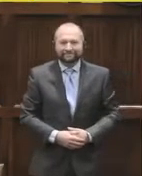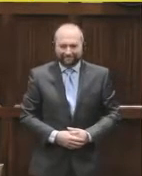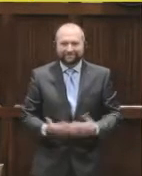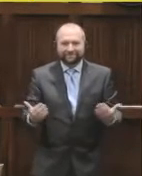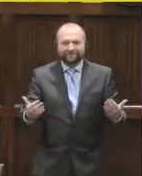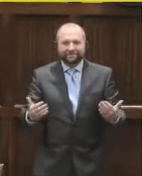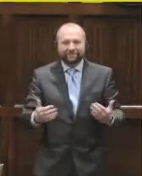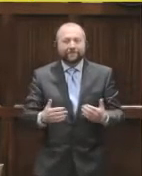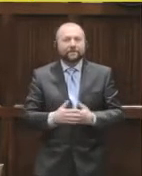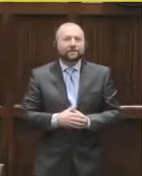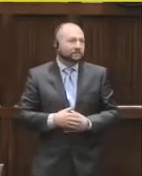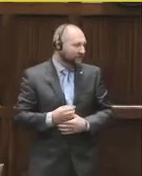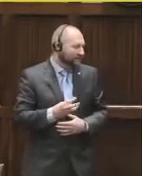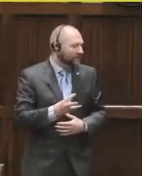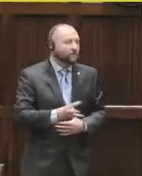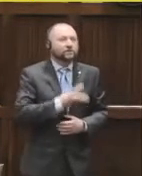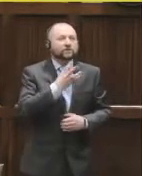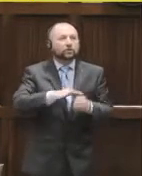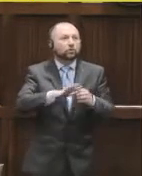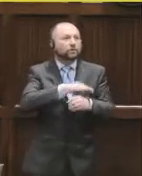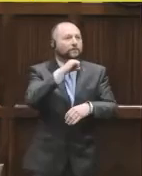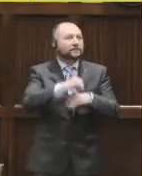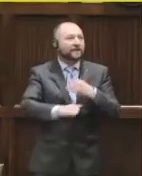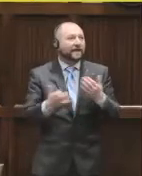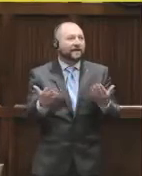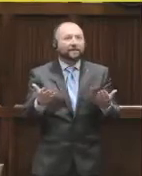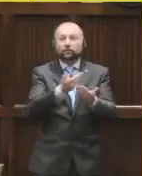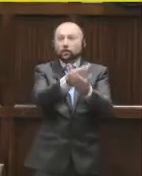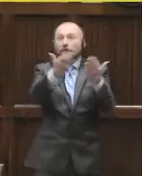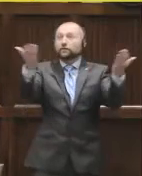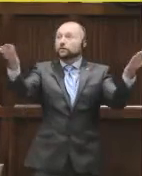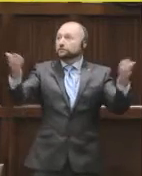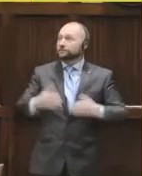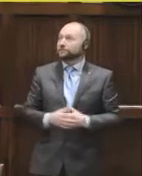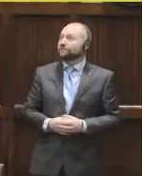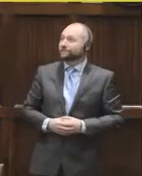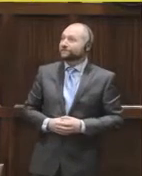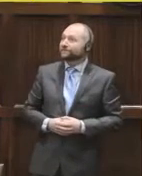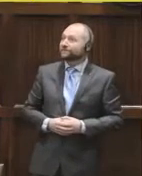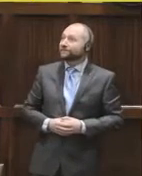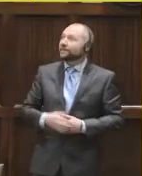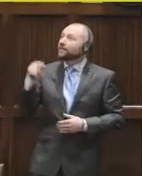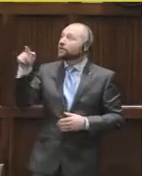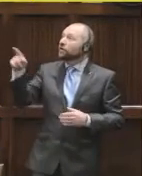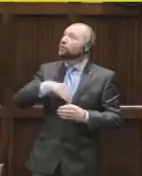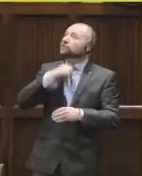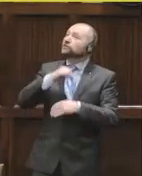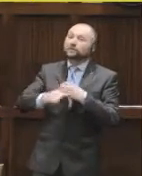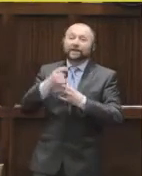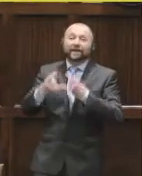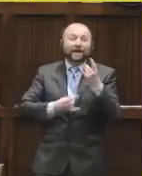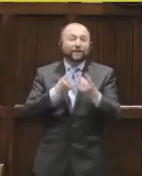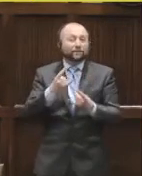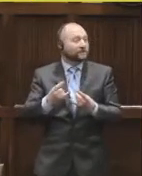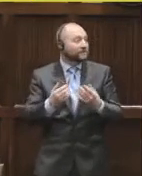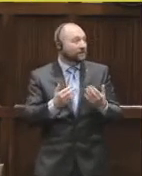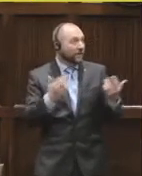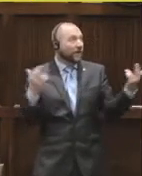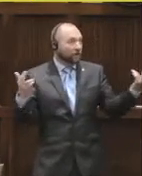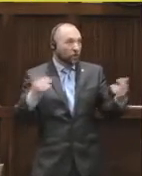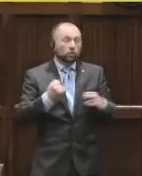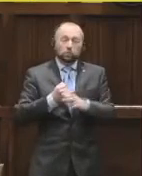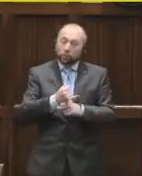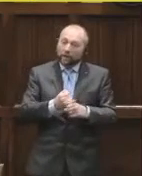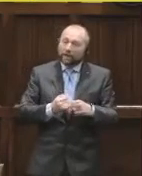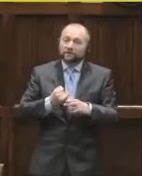This is a wonderful day for all of you, and it is a day that has come not a bit too soon, because all of